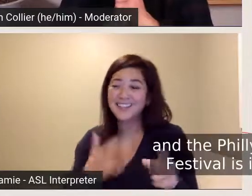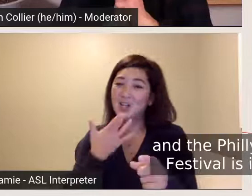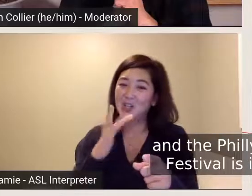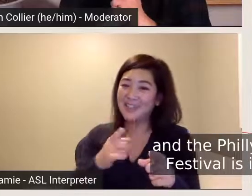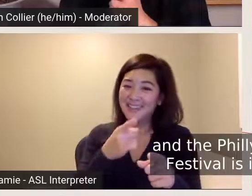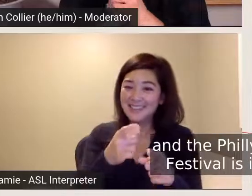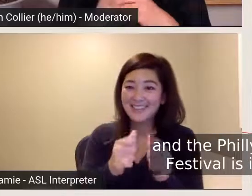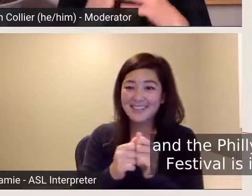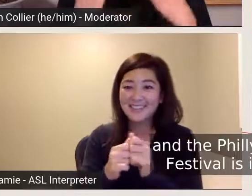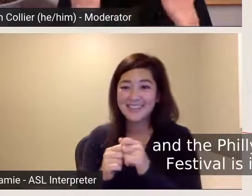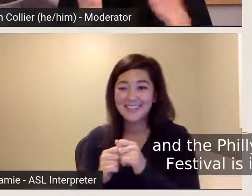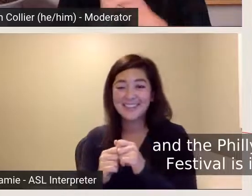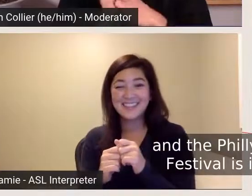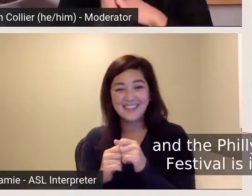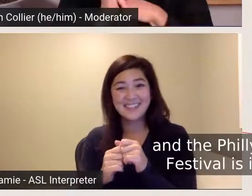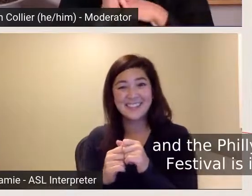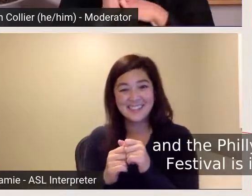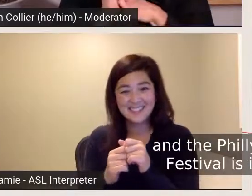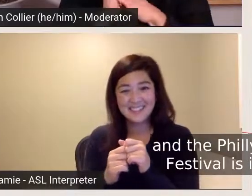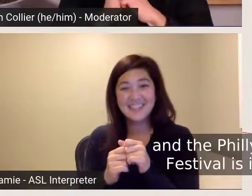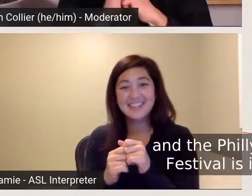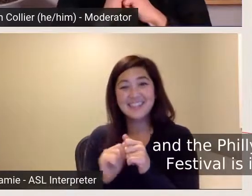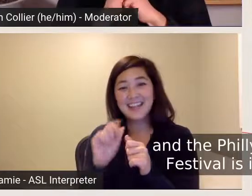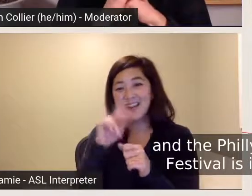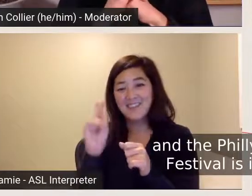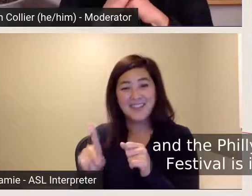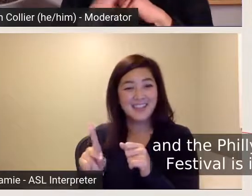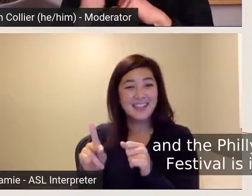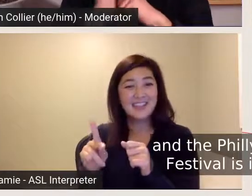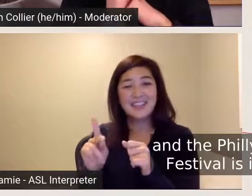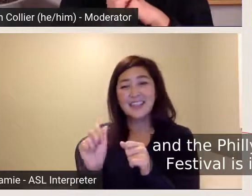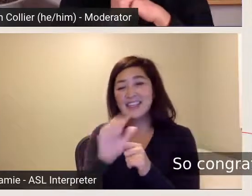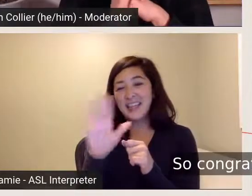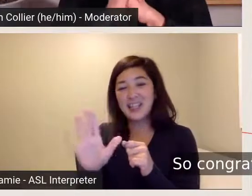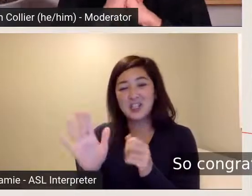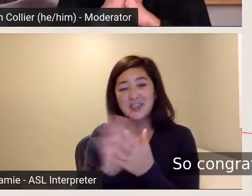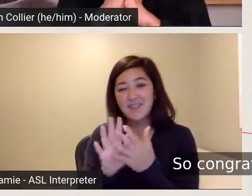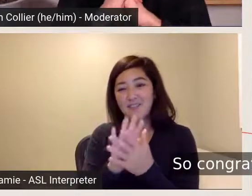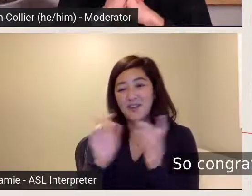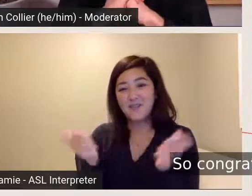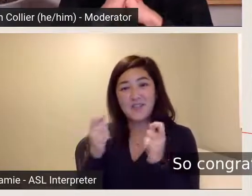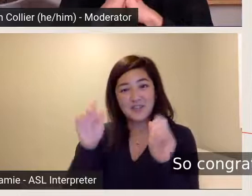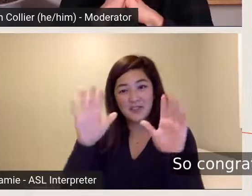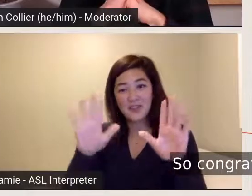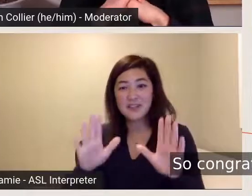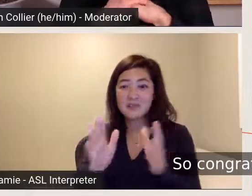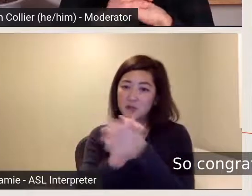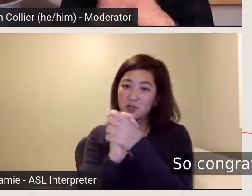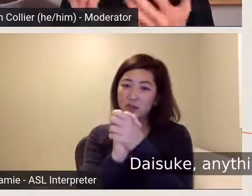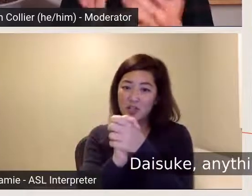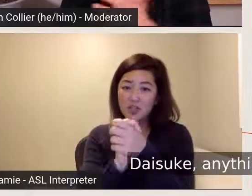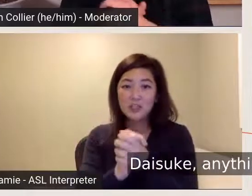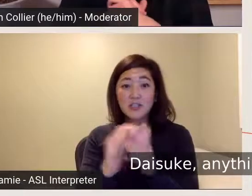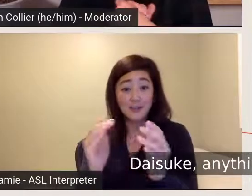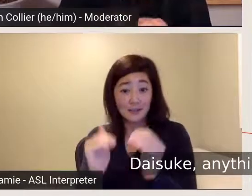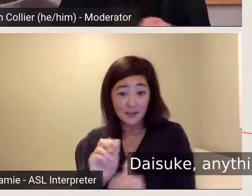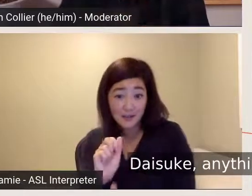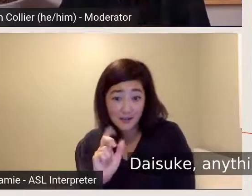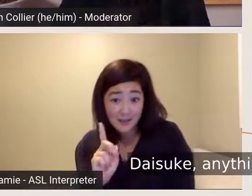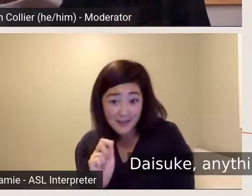and the Philly Asian Film Festival is incredible. So, congratulations,